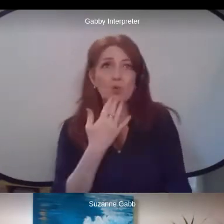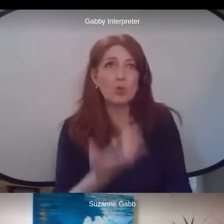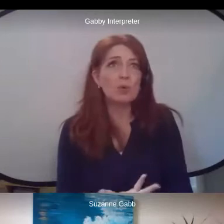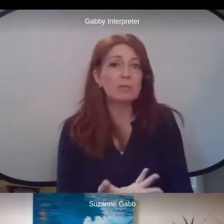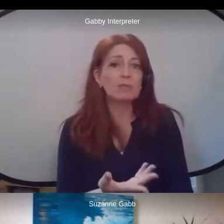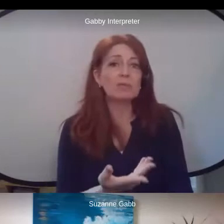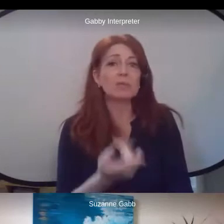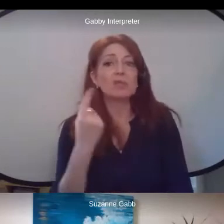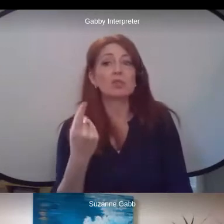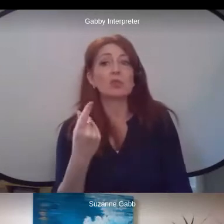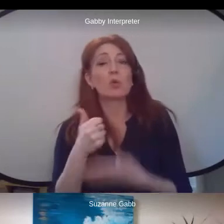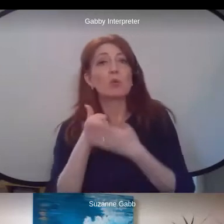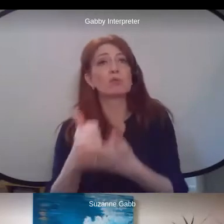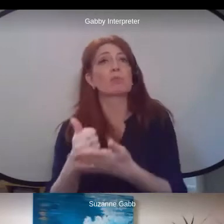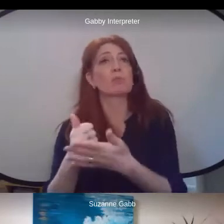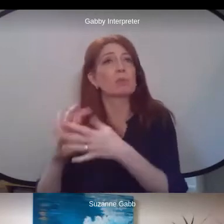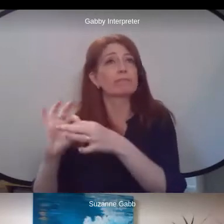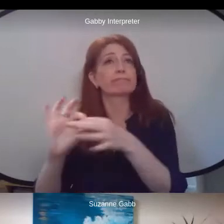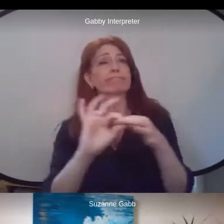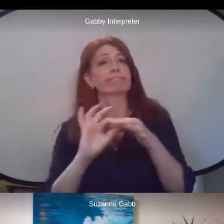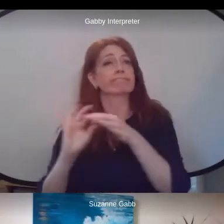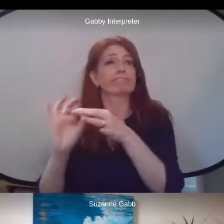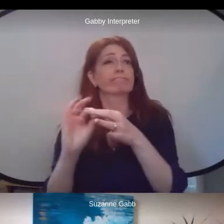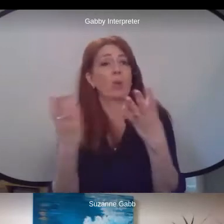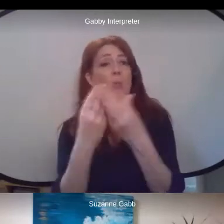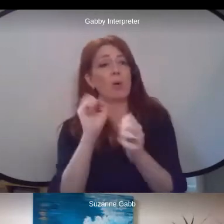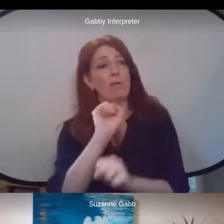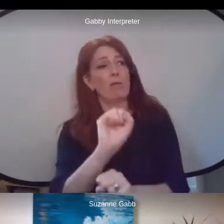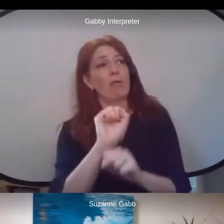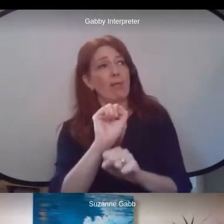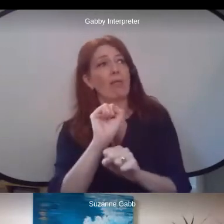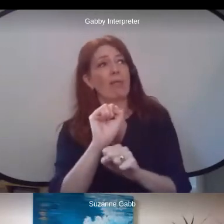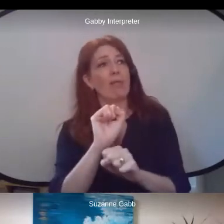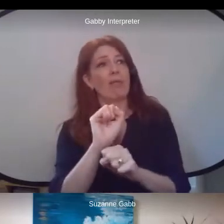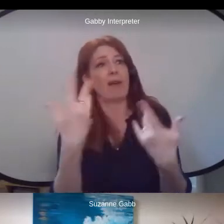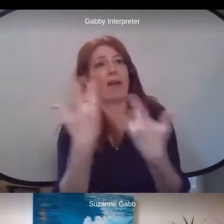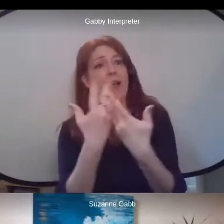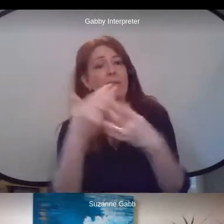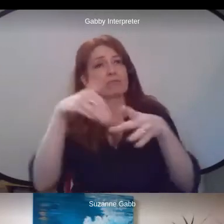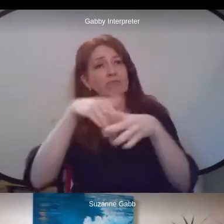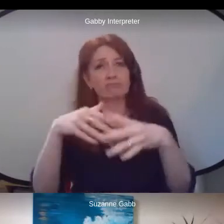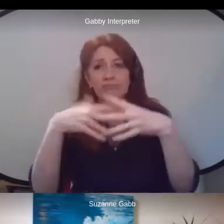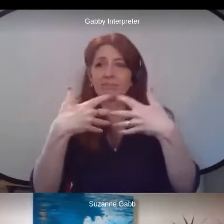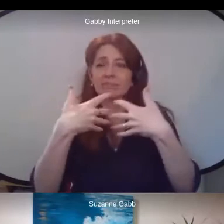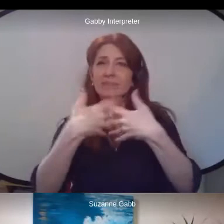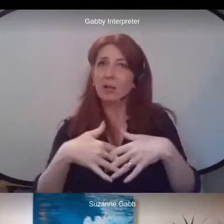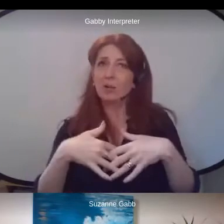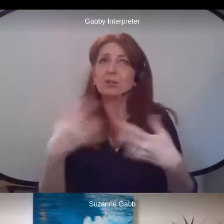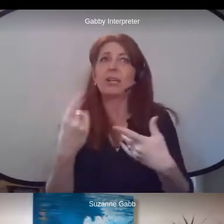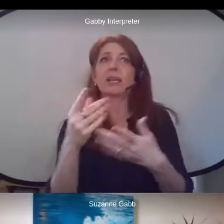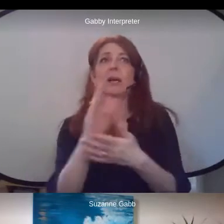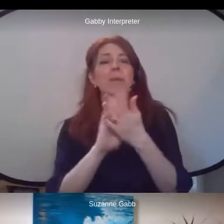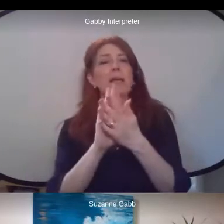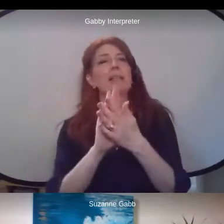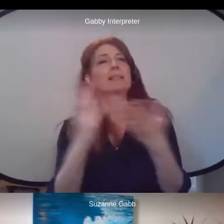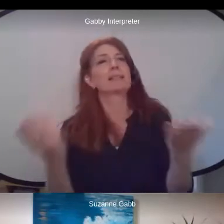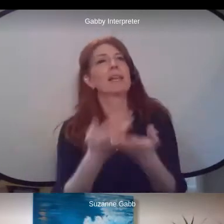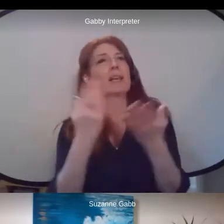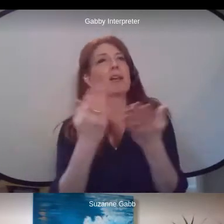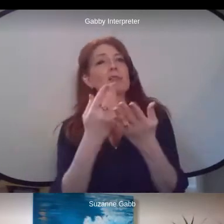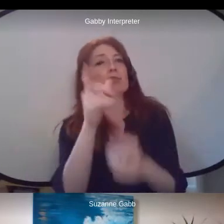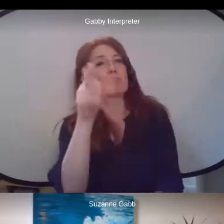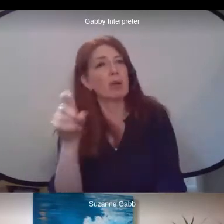the supporting network around those individuals tapping into that technology and kind of being able to bring that user on that journey